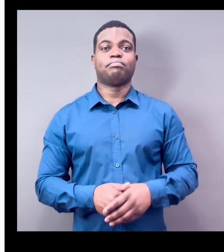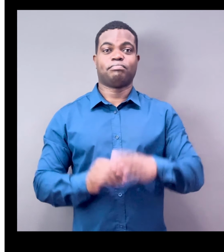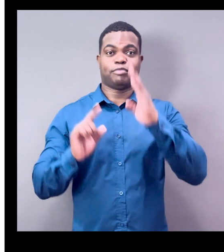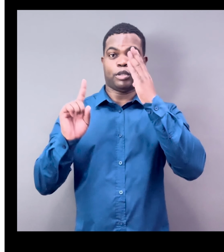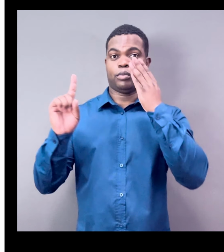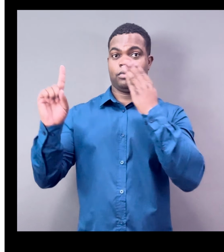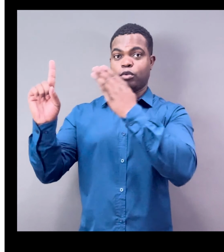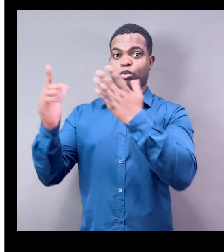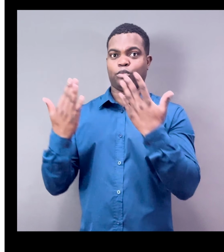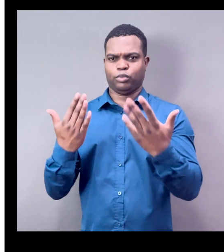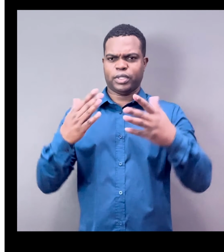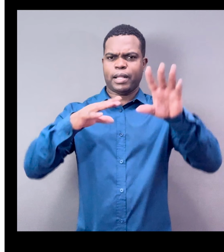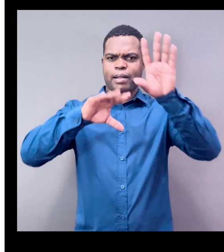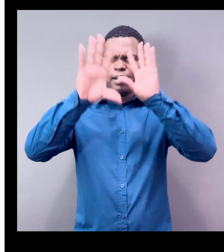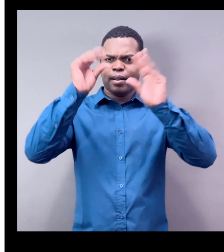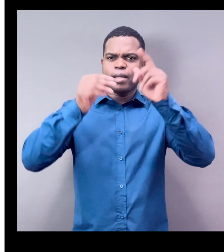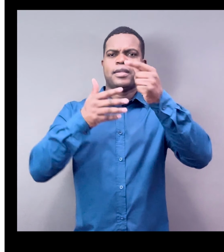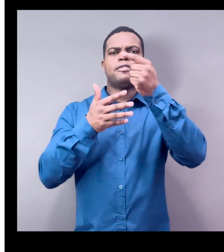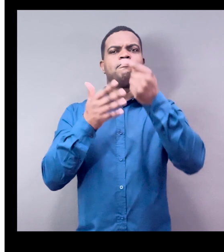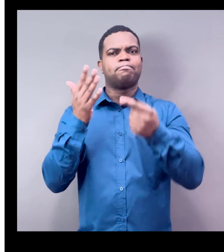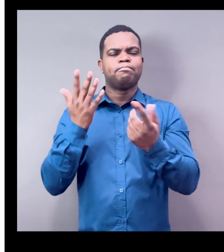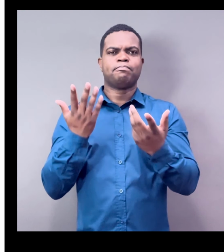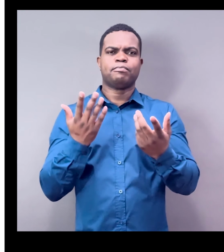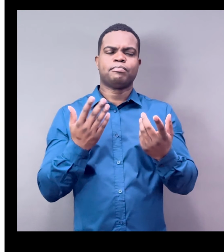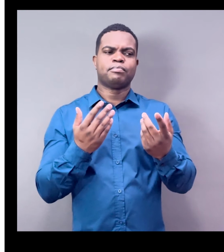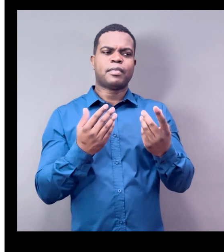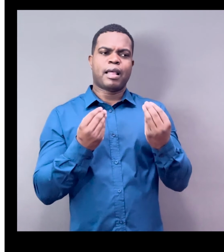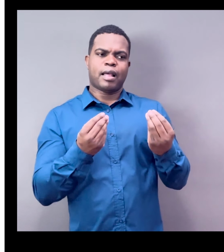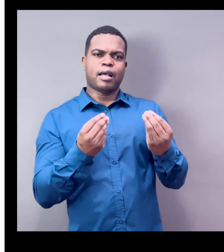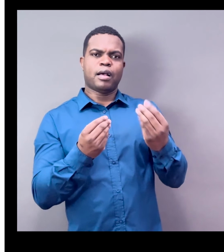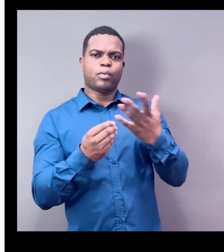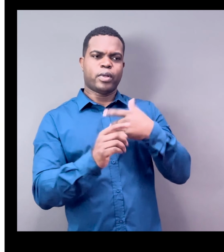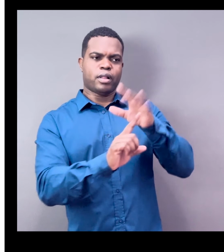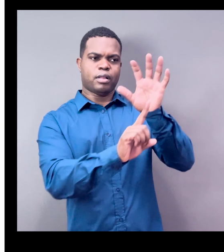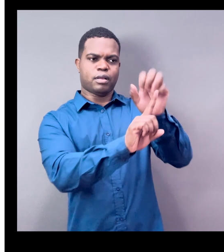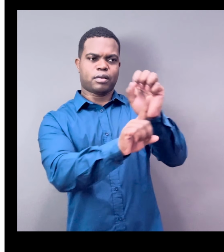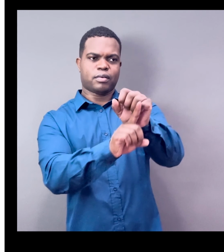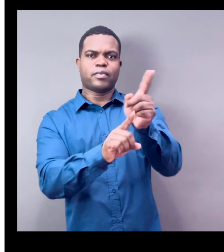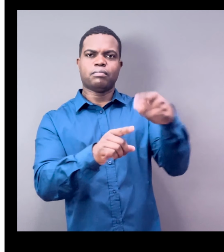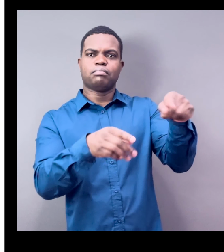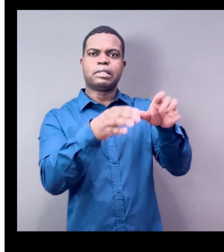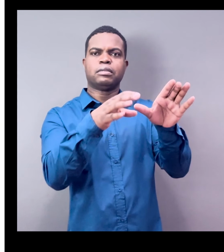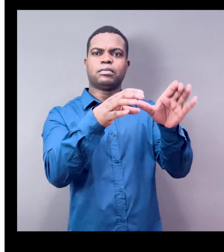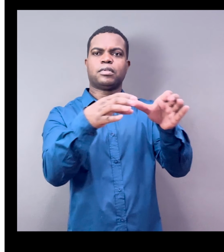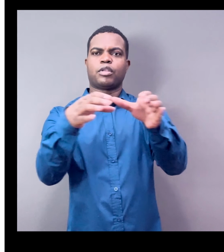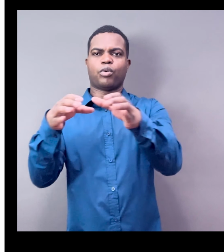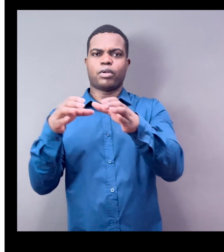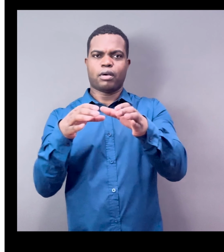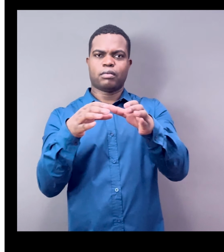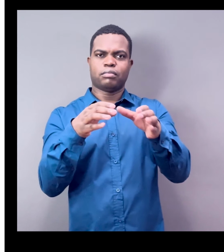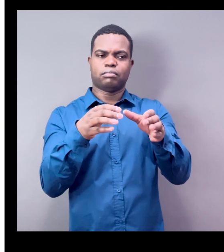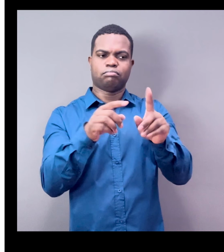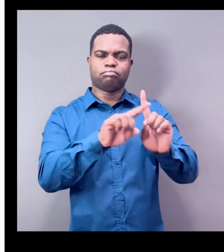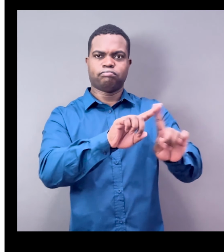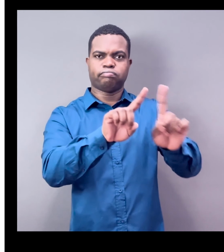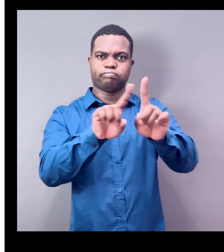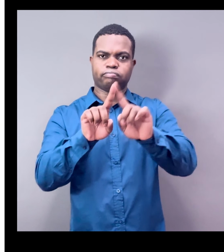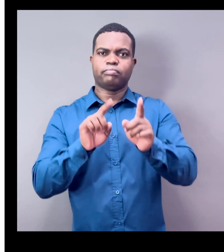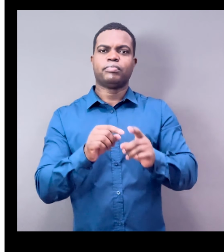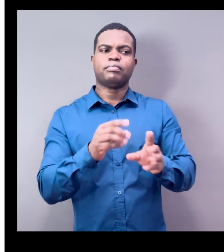The learning objective of this module is to identify relevant stakeholders and target audiences for